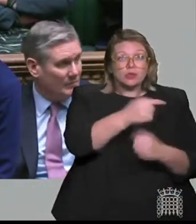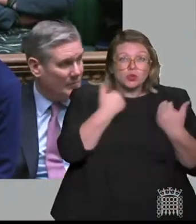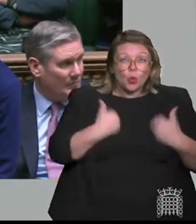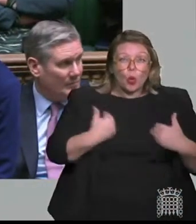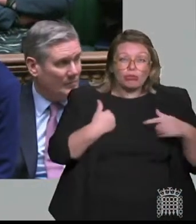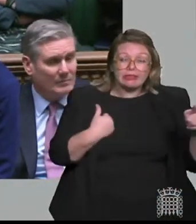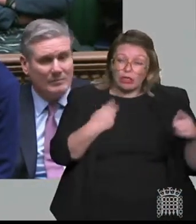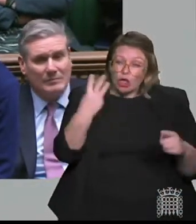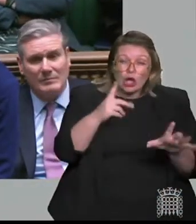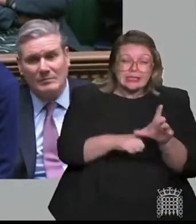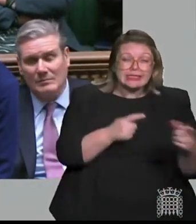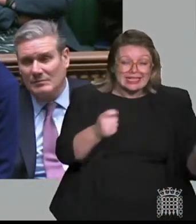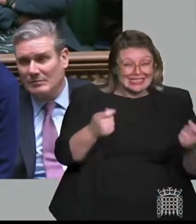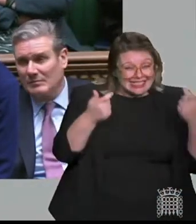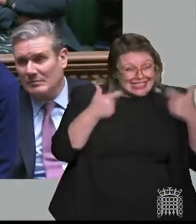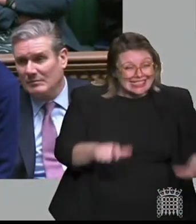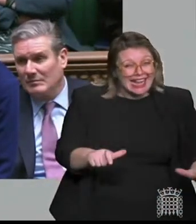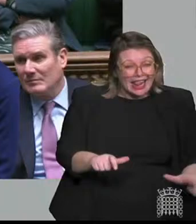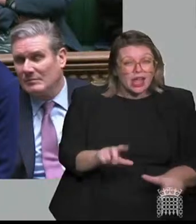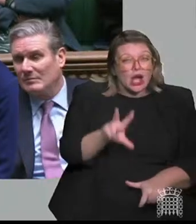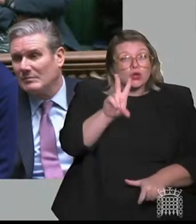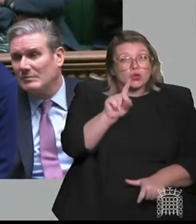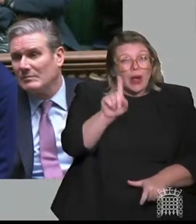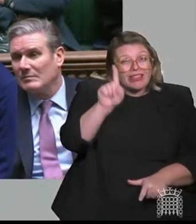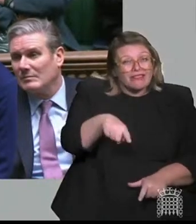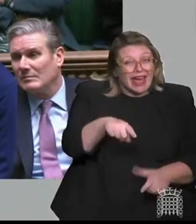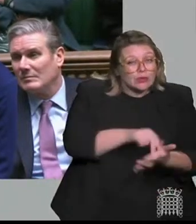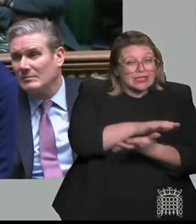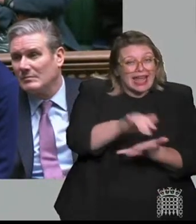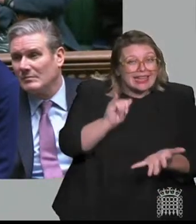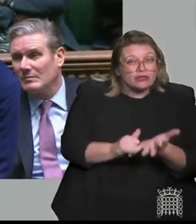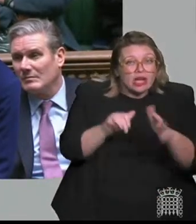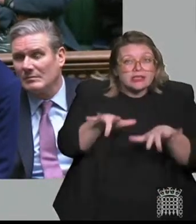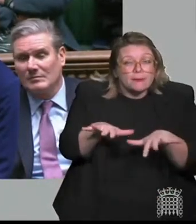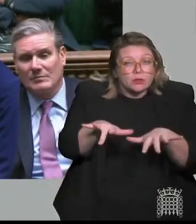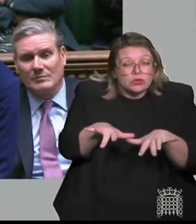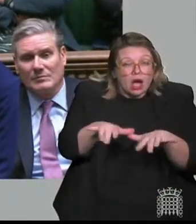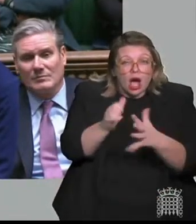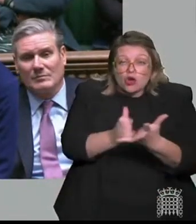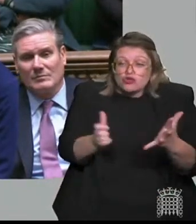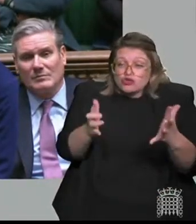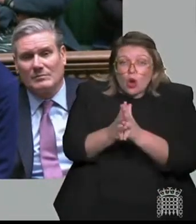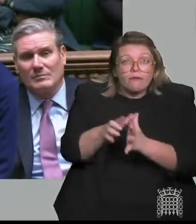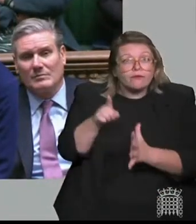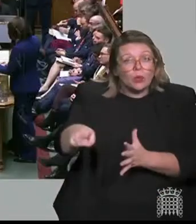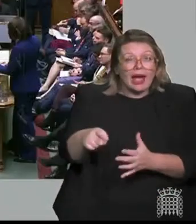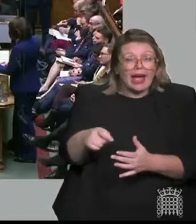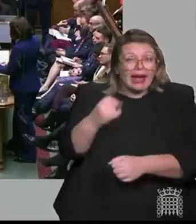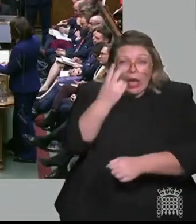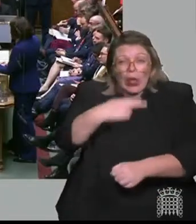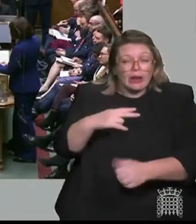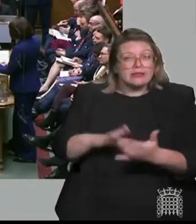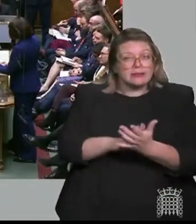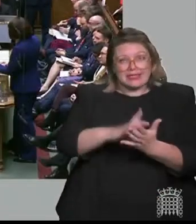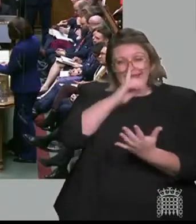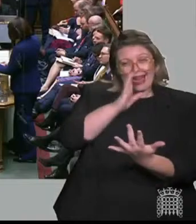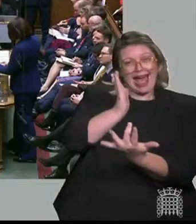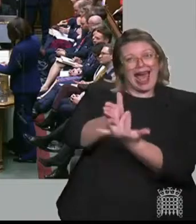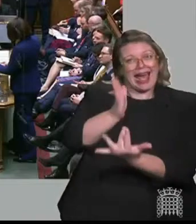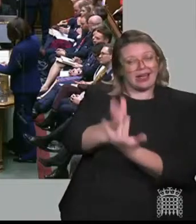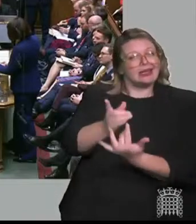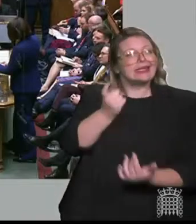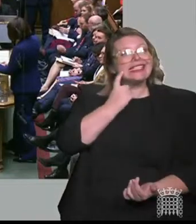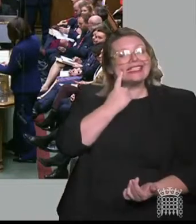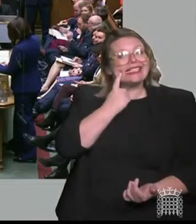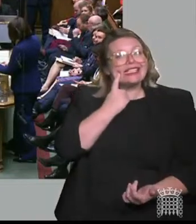nearly 12,000 NHS computers running on outdated software that's vulnerable to cyber attacks. 10 years ago, when